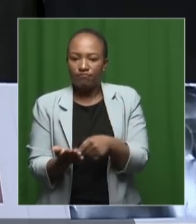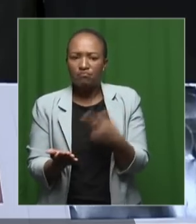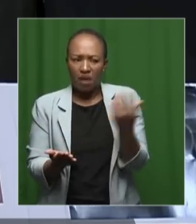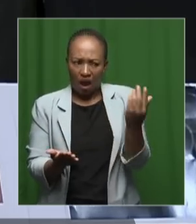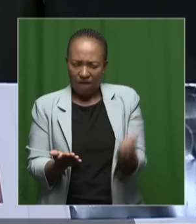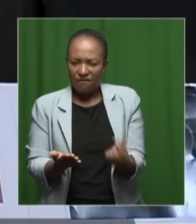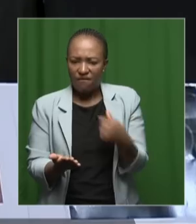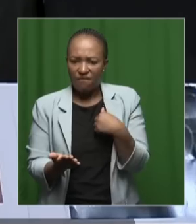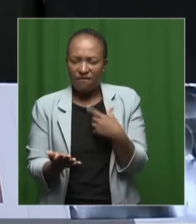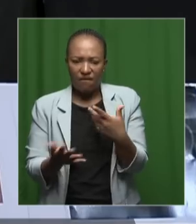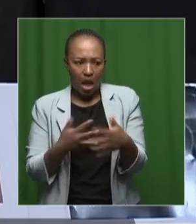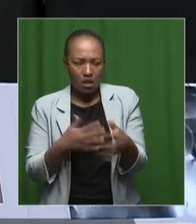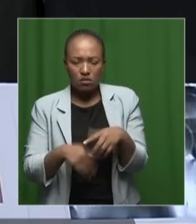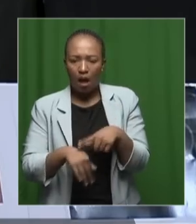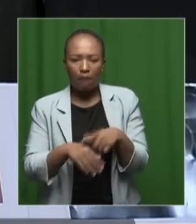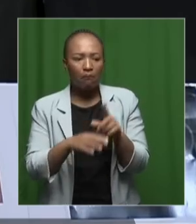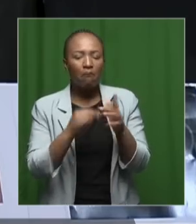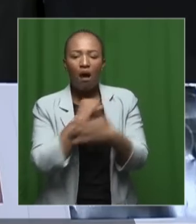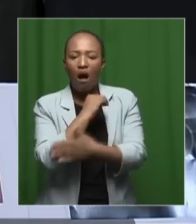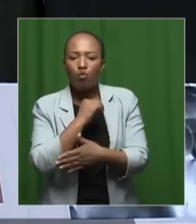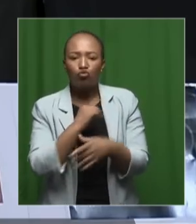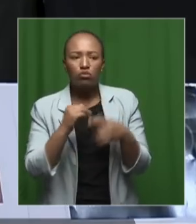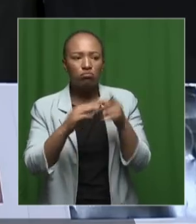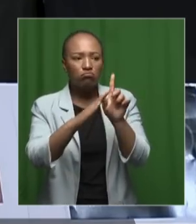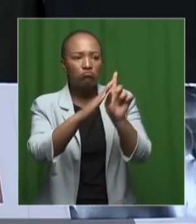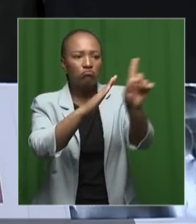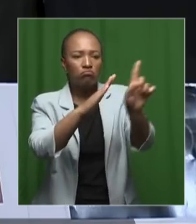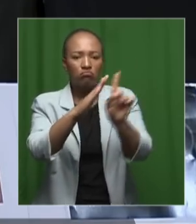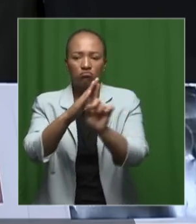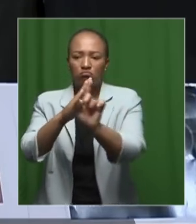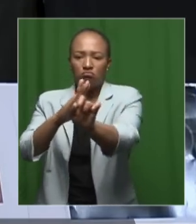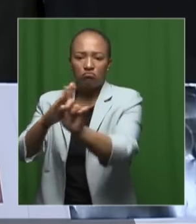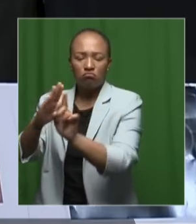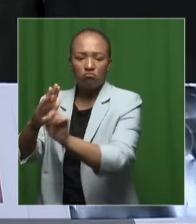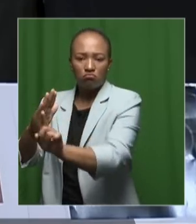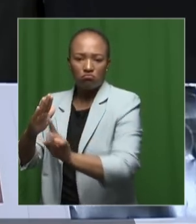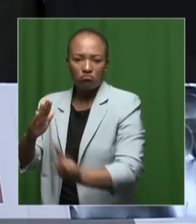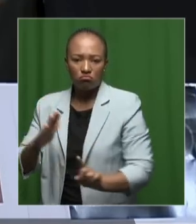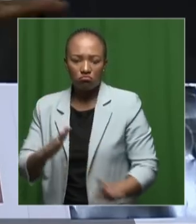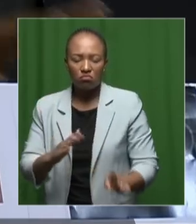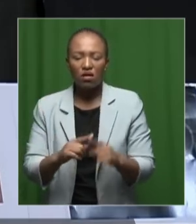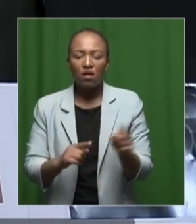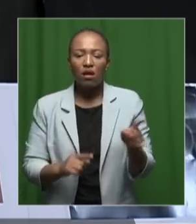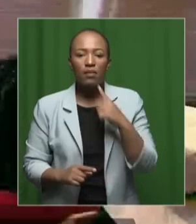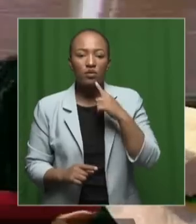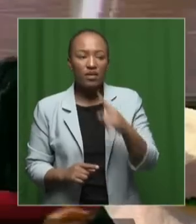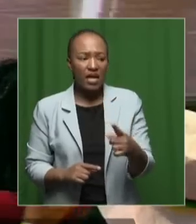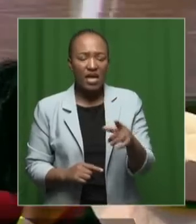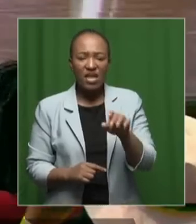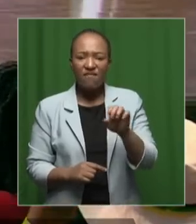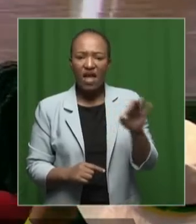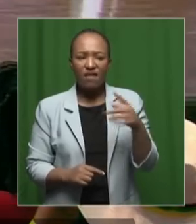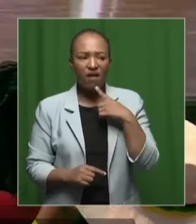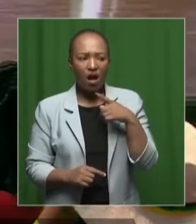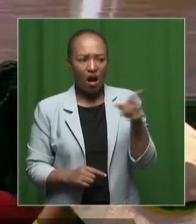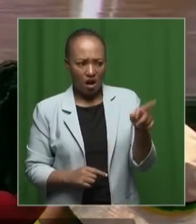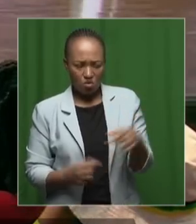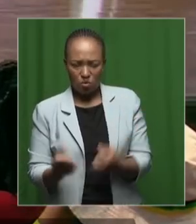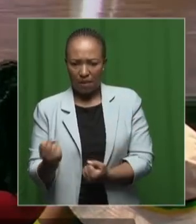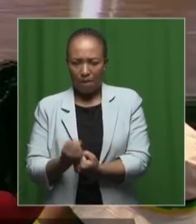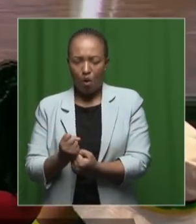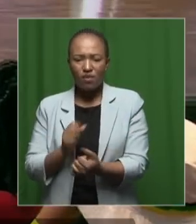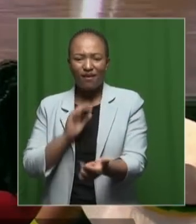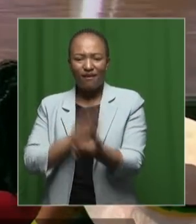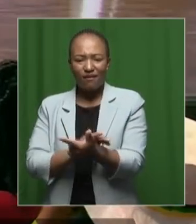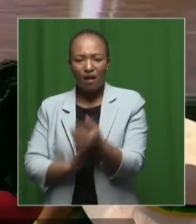So this notion that the EFF is supporting illegality must fall. There's no such a thing. When we